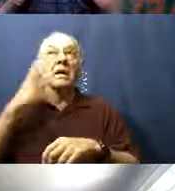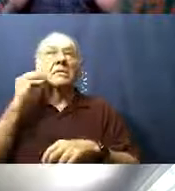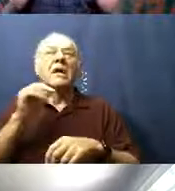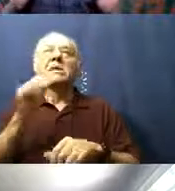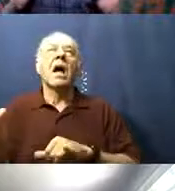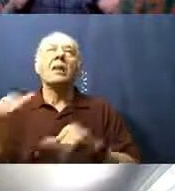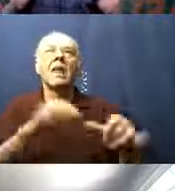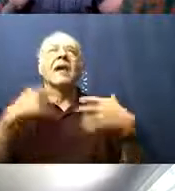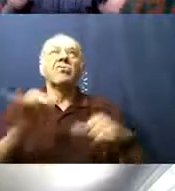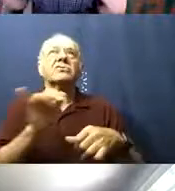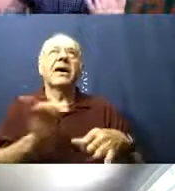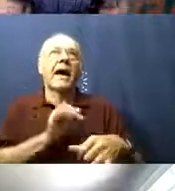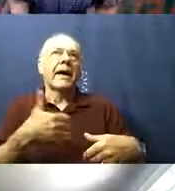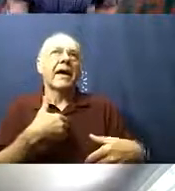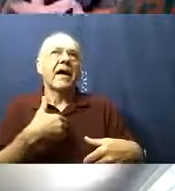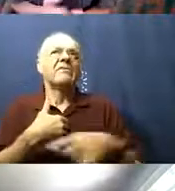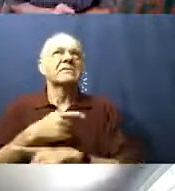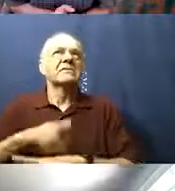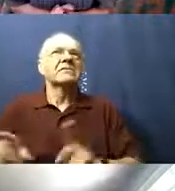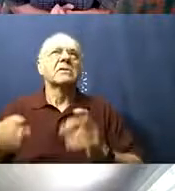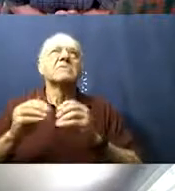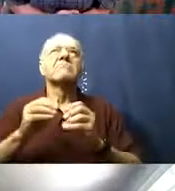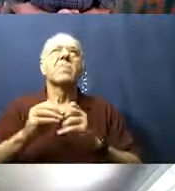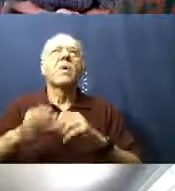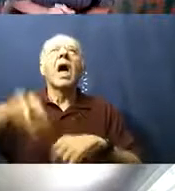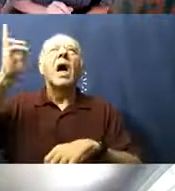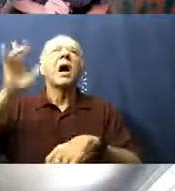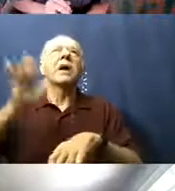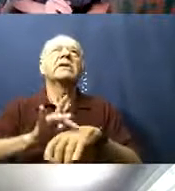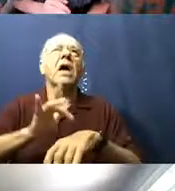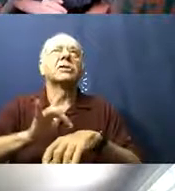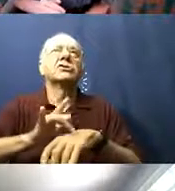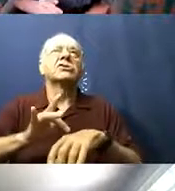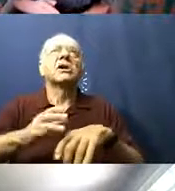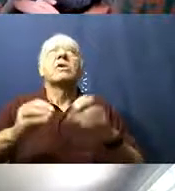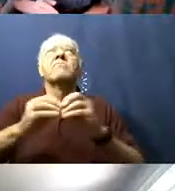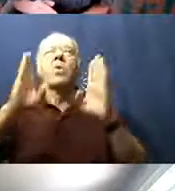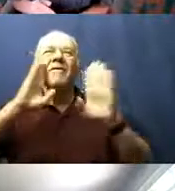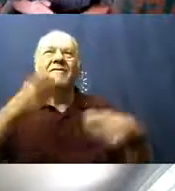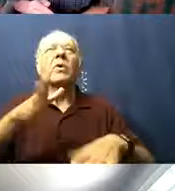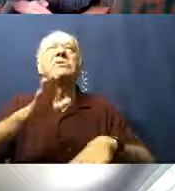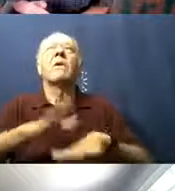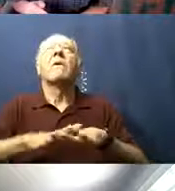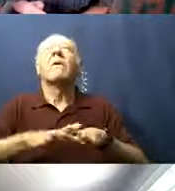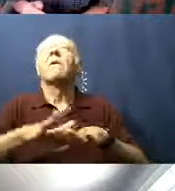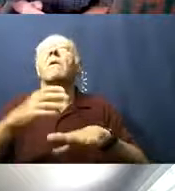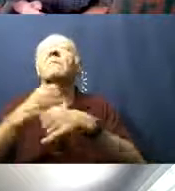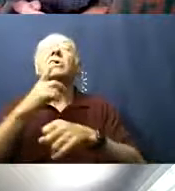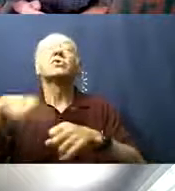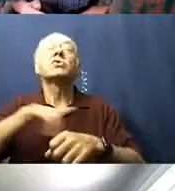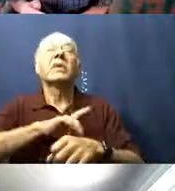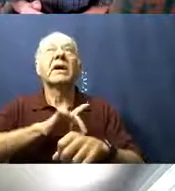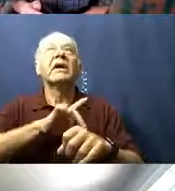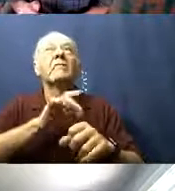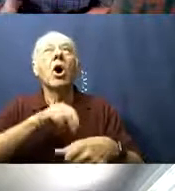health insurance that I have. It's much more high touch and focused on making sure that we're addressing care